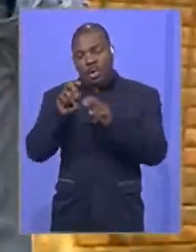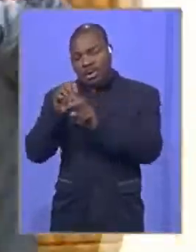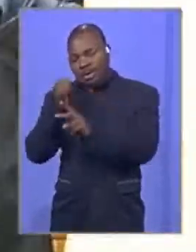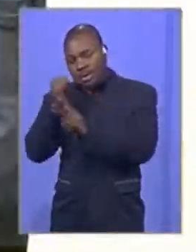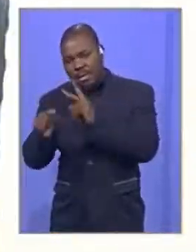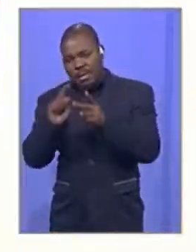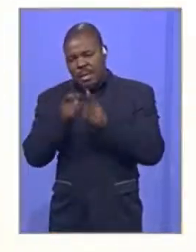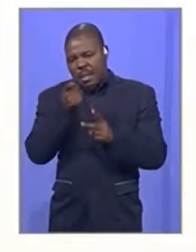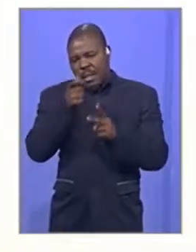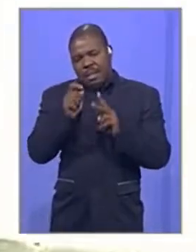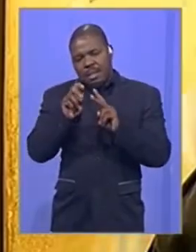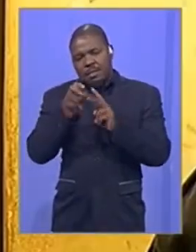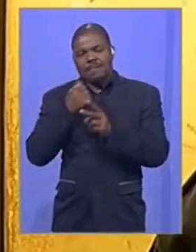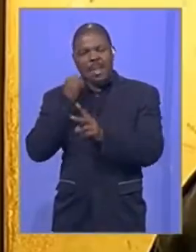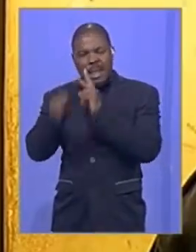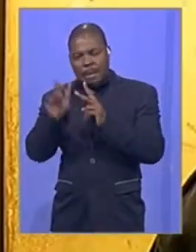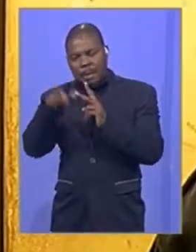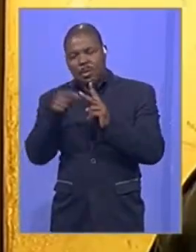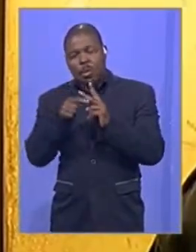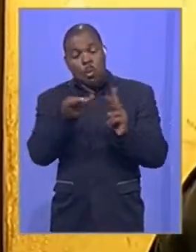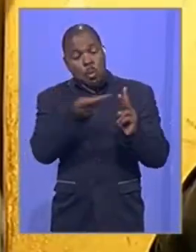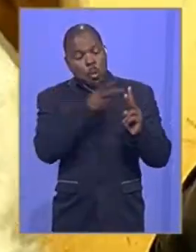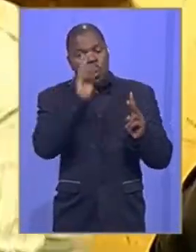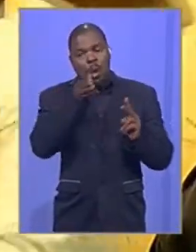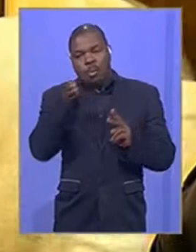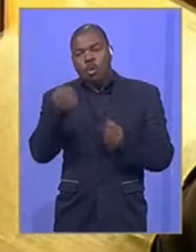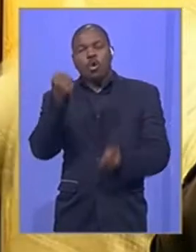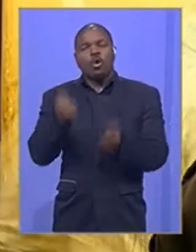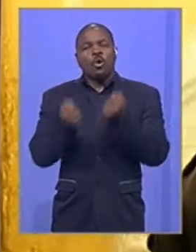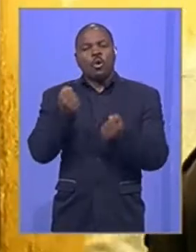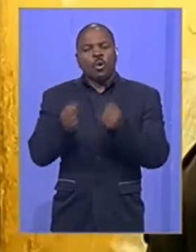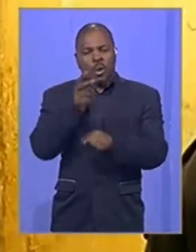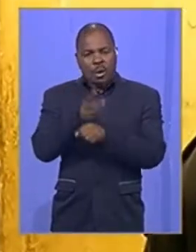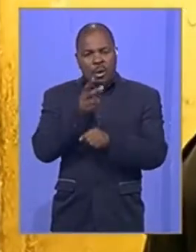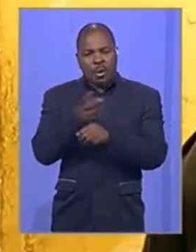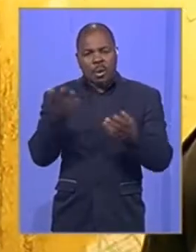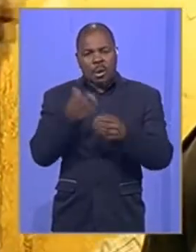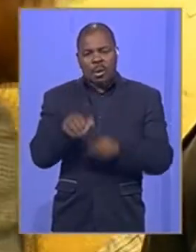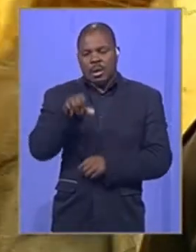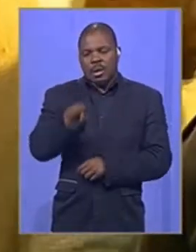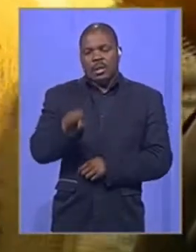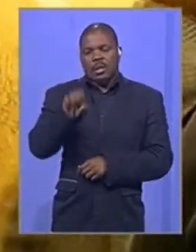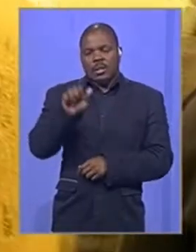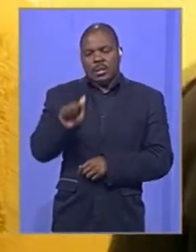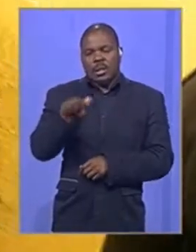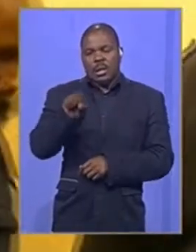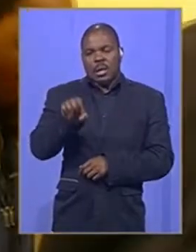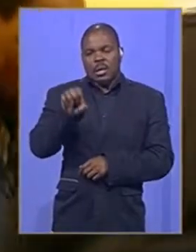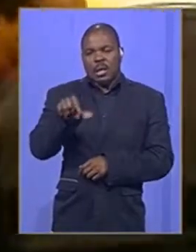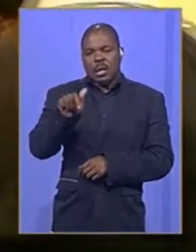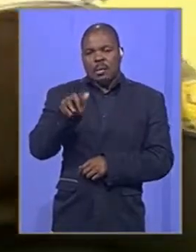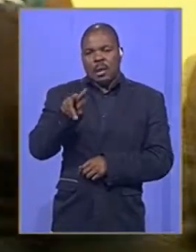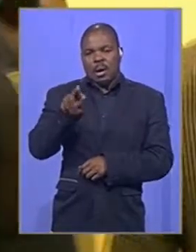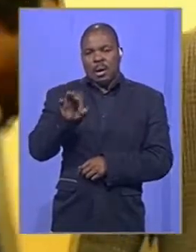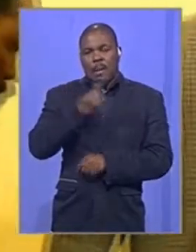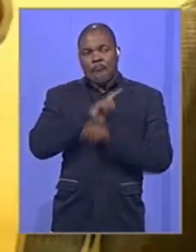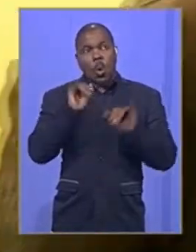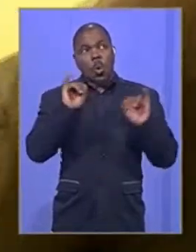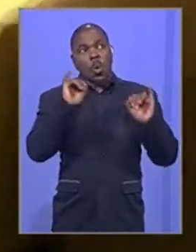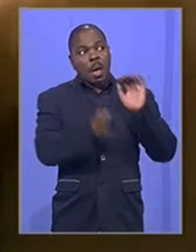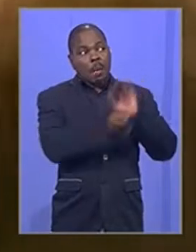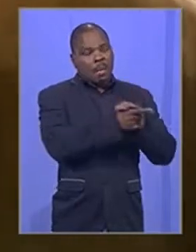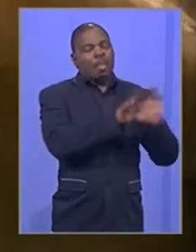polao bobedi bjo bo boletetše go tšwelela pele ga kgorotsheko ya magistrata wa Sasalemane e fela ka lebaka la matšhošetše molato wo